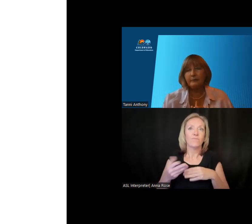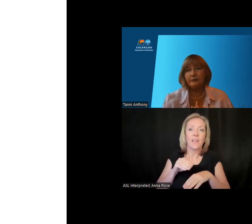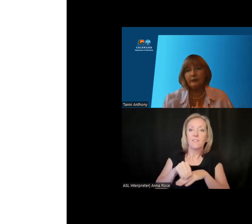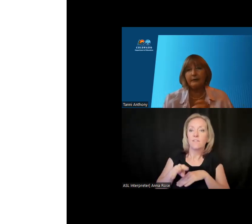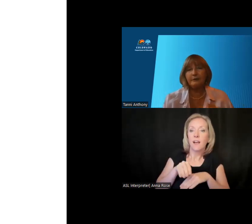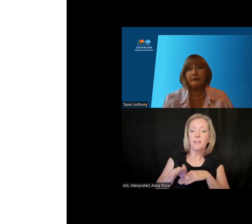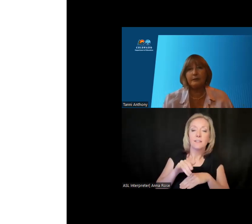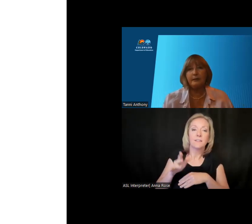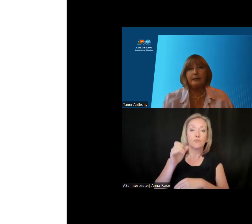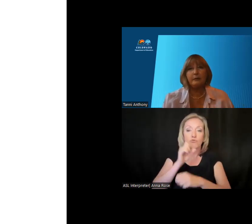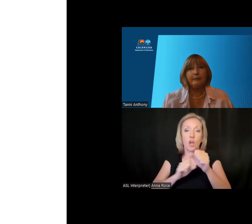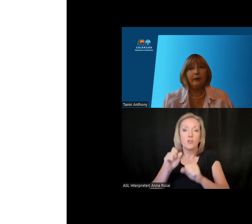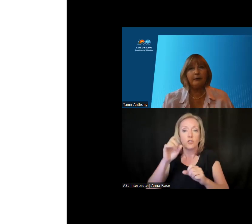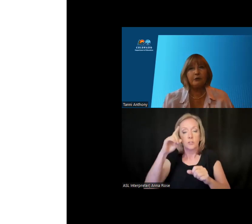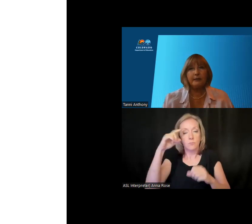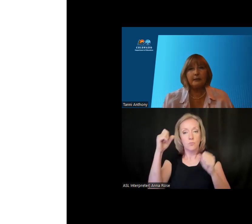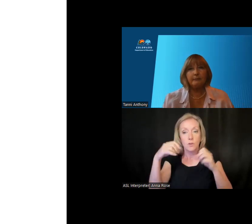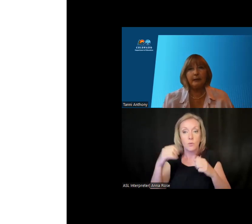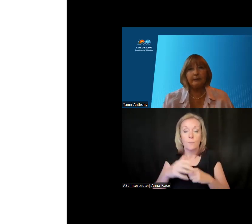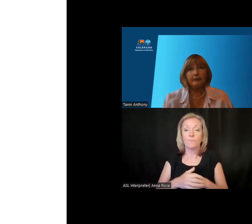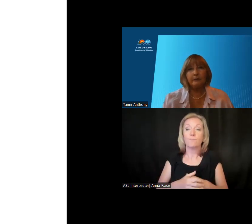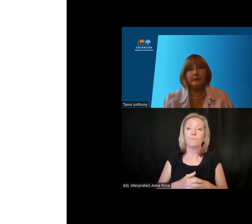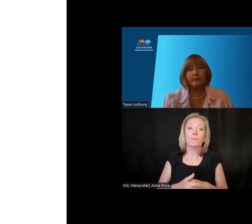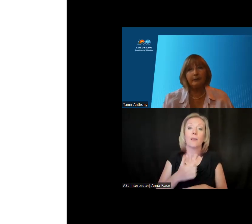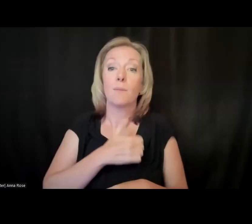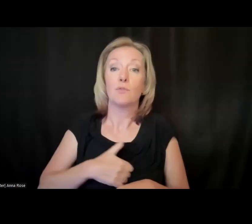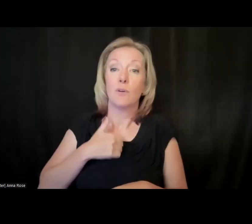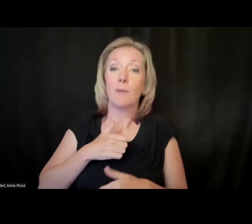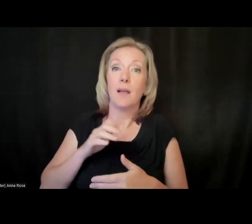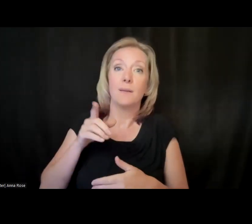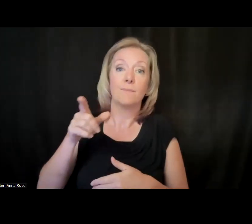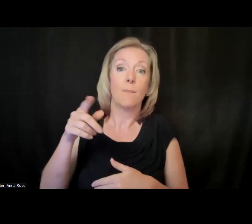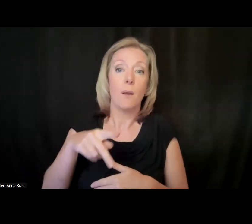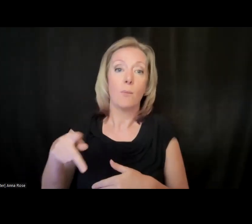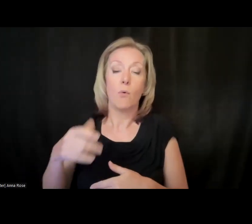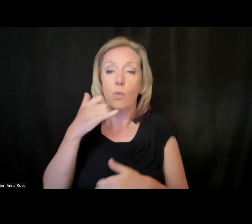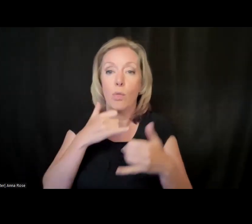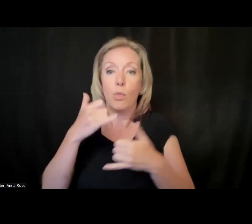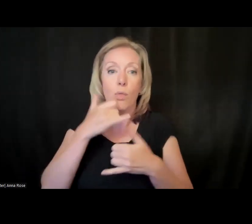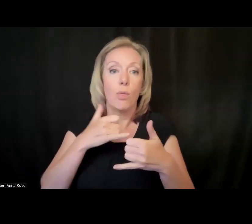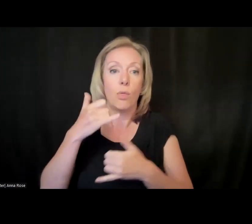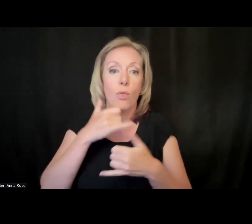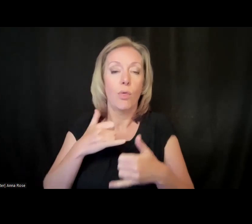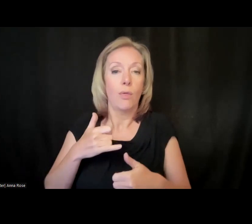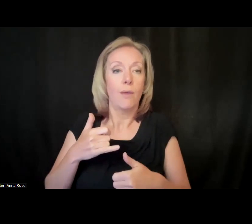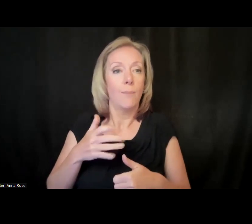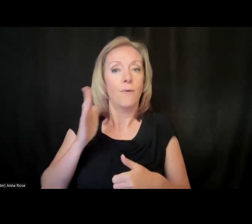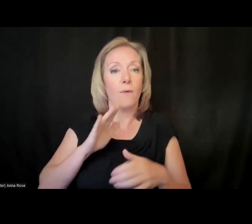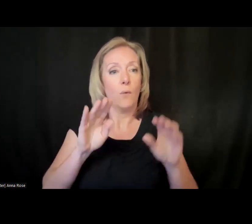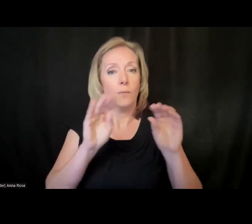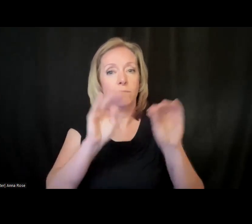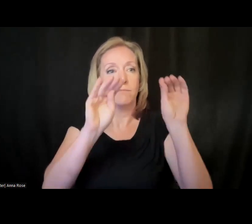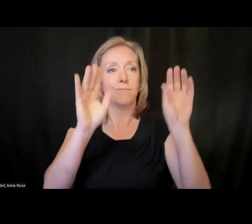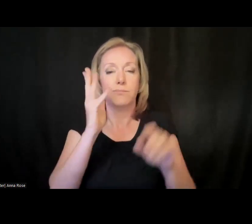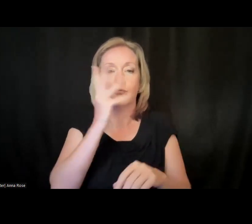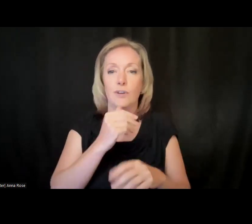help with some strategies. So I apologize that my video or my PowerPoint wasn't as pretty as I made it. I don't know what